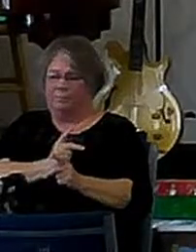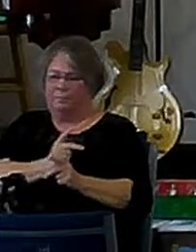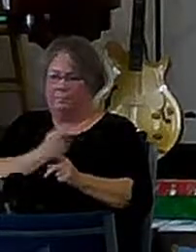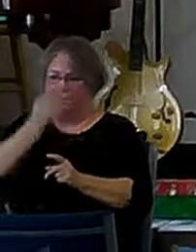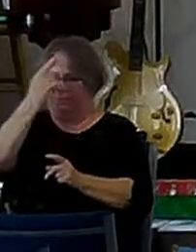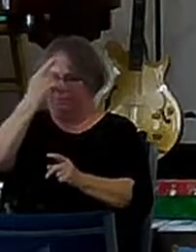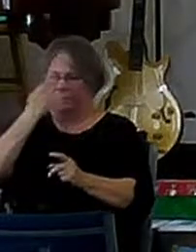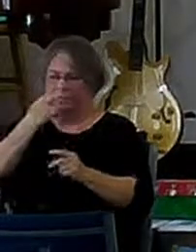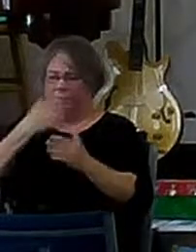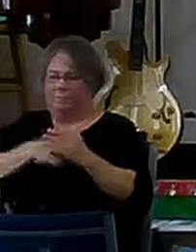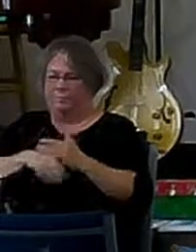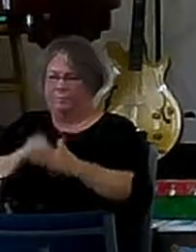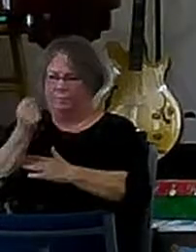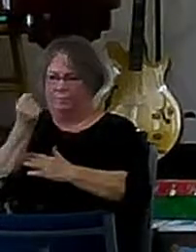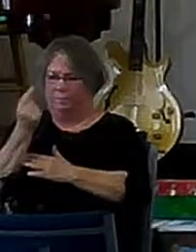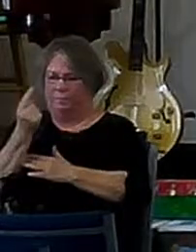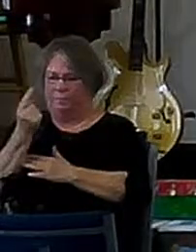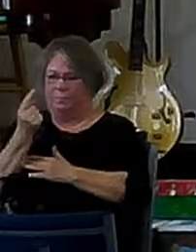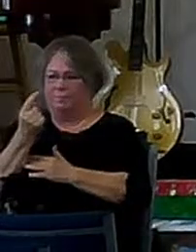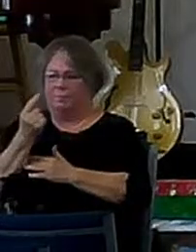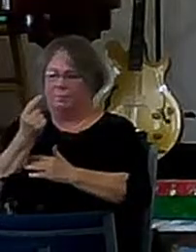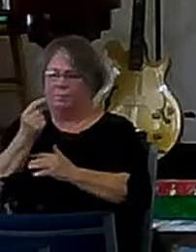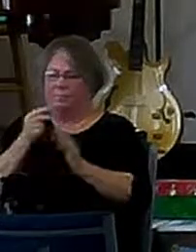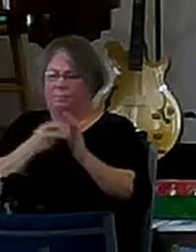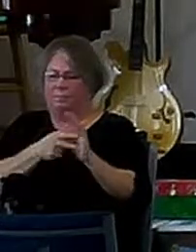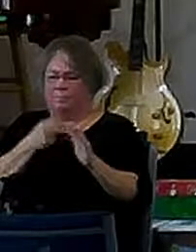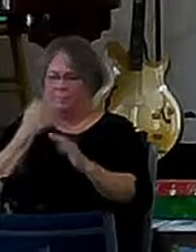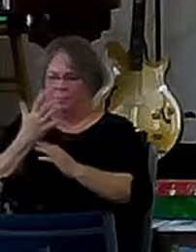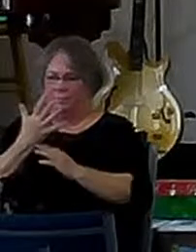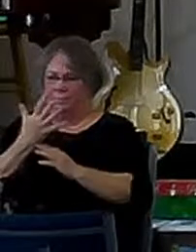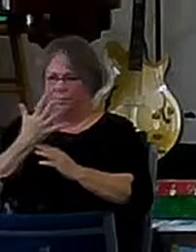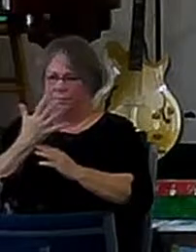Romans chapter 11 and verse